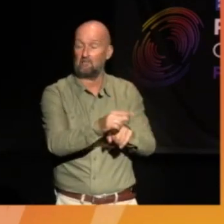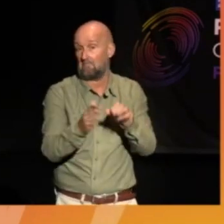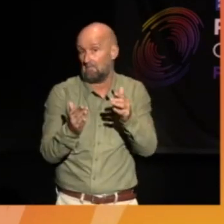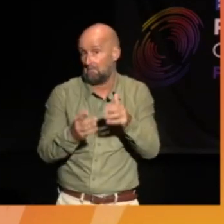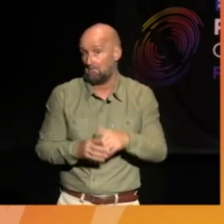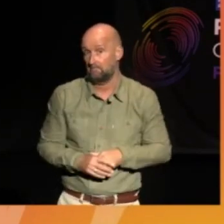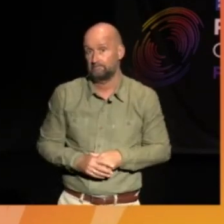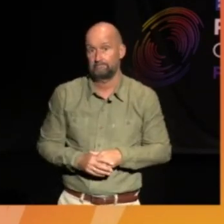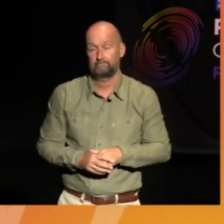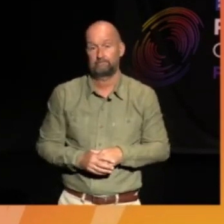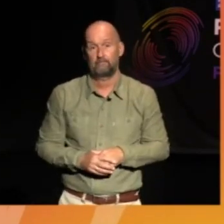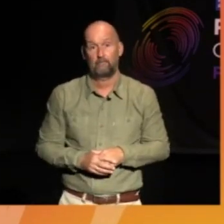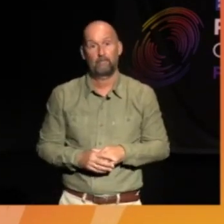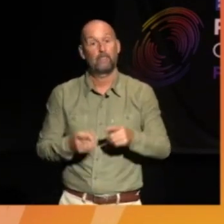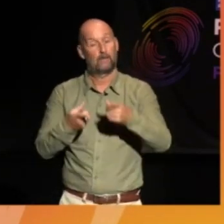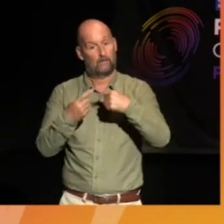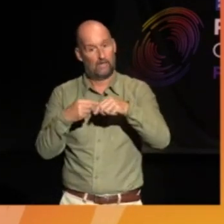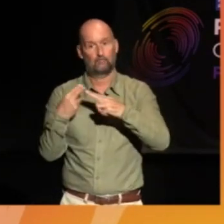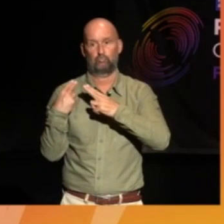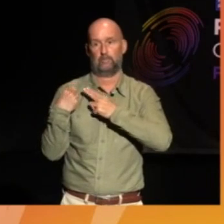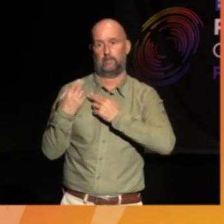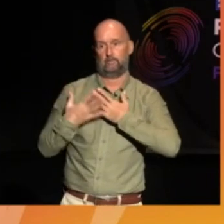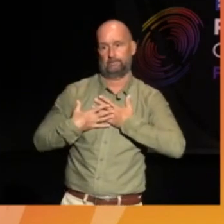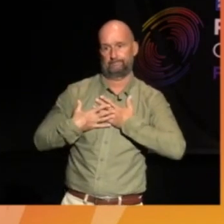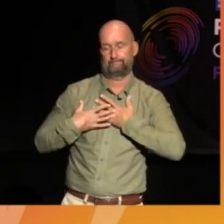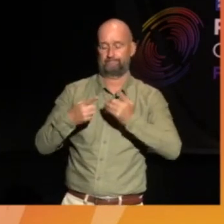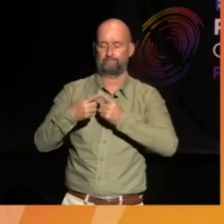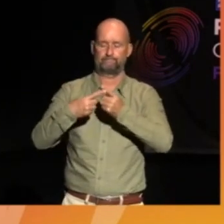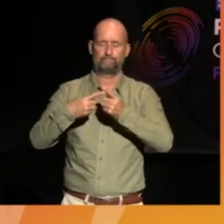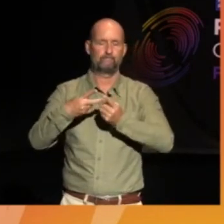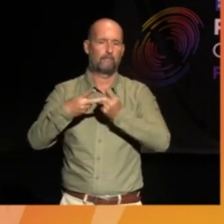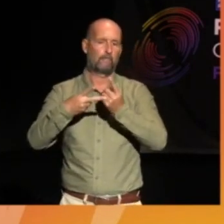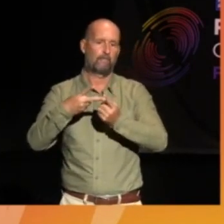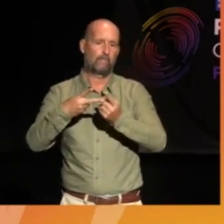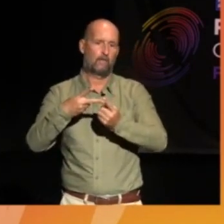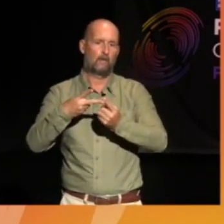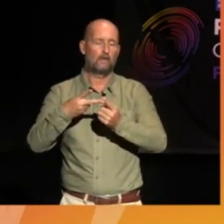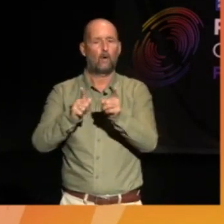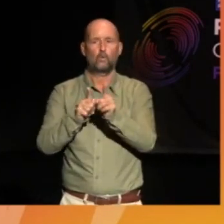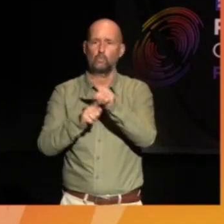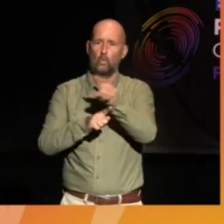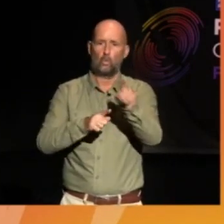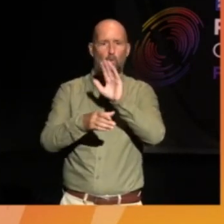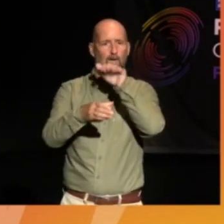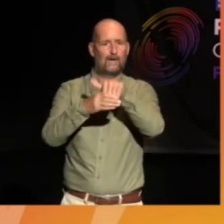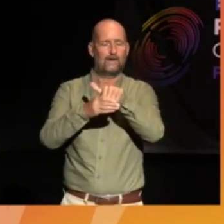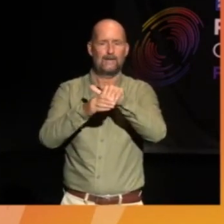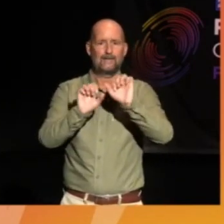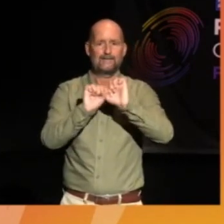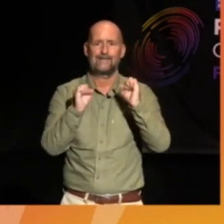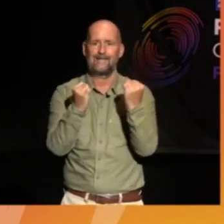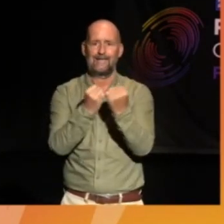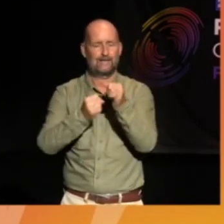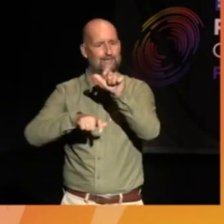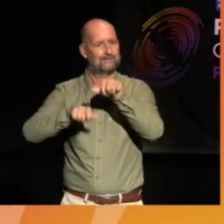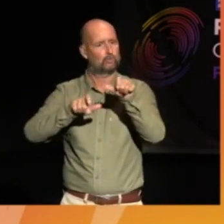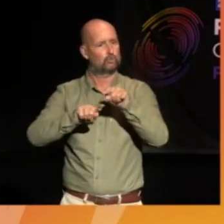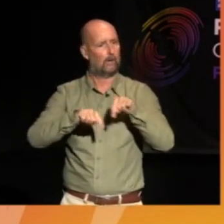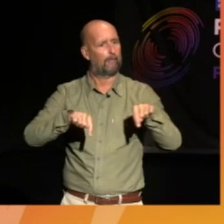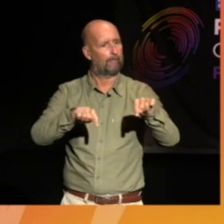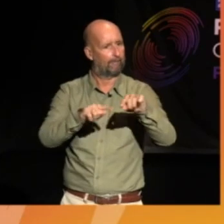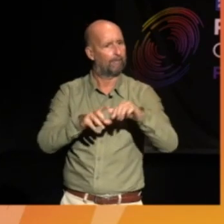So that is responsible consumerism. Secondly, the responsible citizenship. This question could be asked to